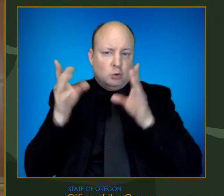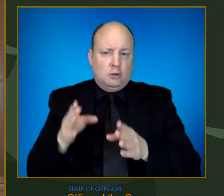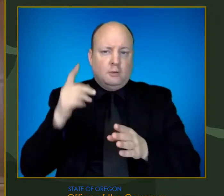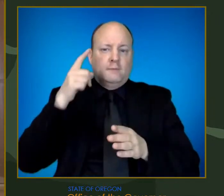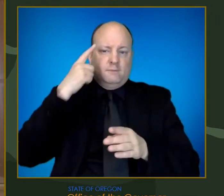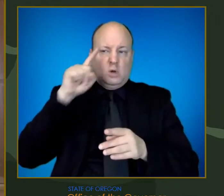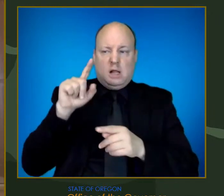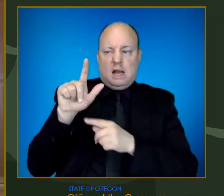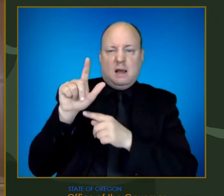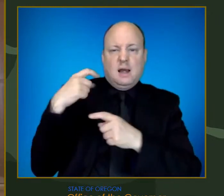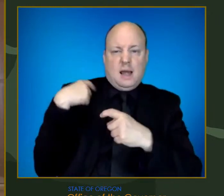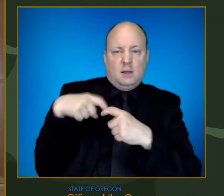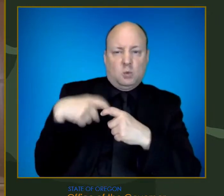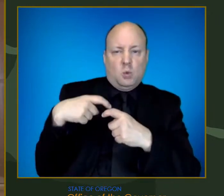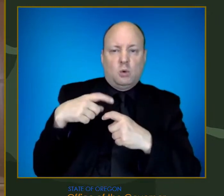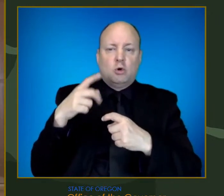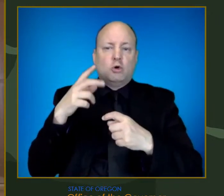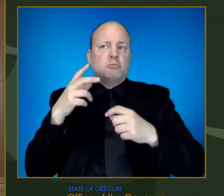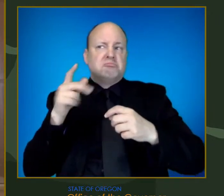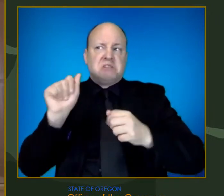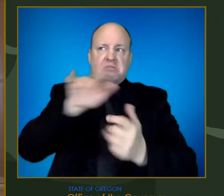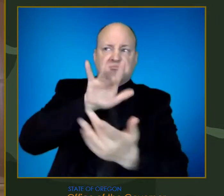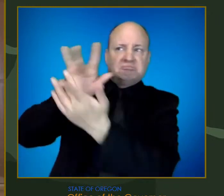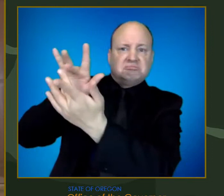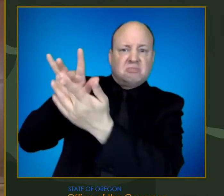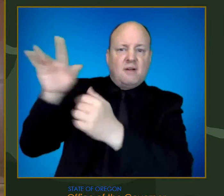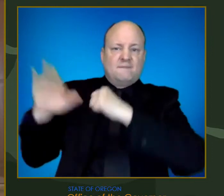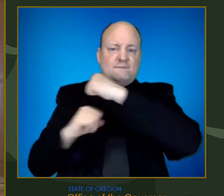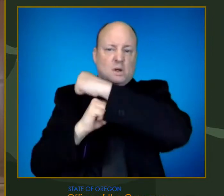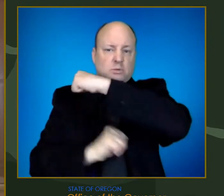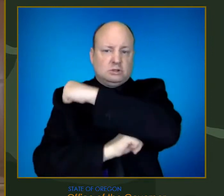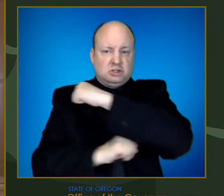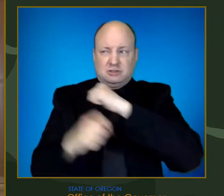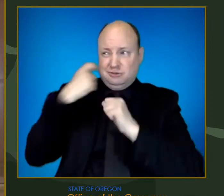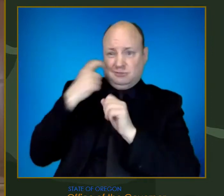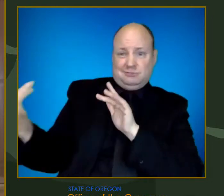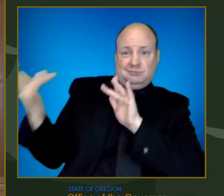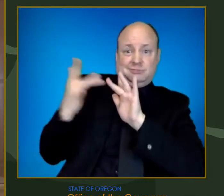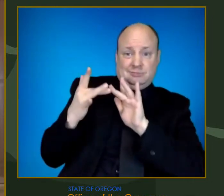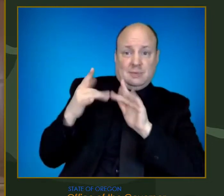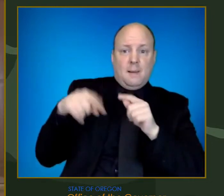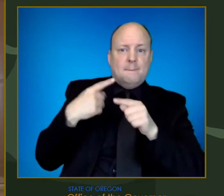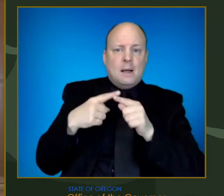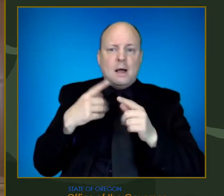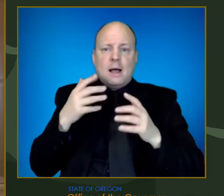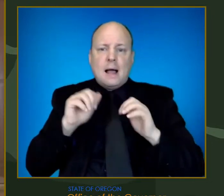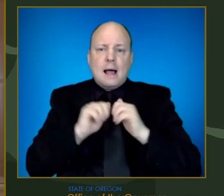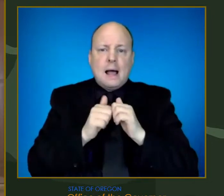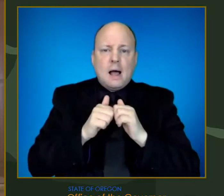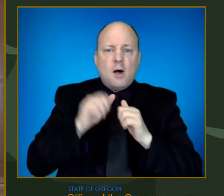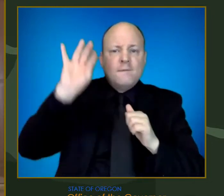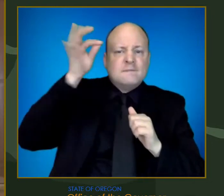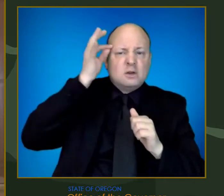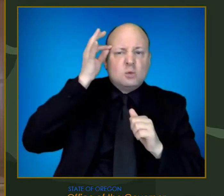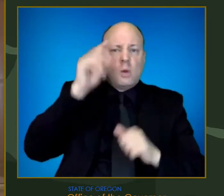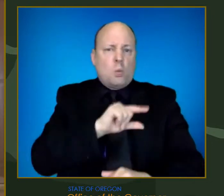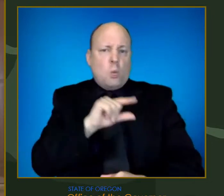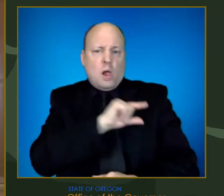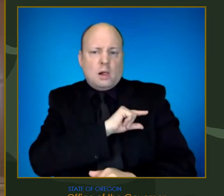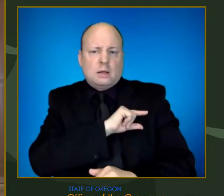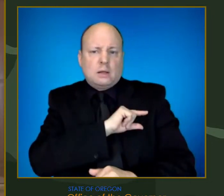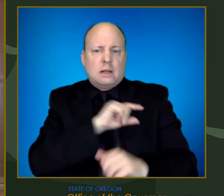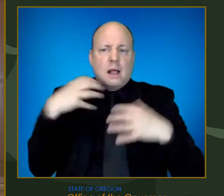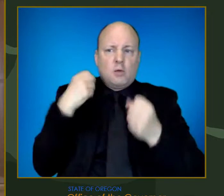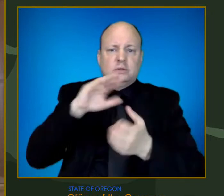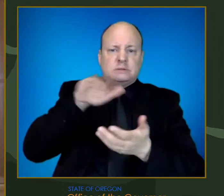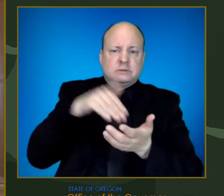asking for additional vaccines for federally qualified health centers, as well as making sure that they could vaccinate all of their